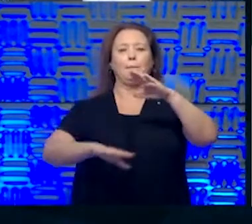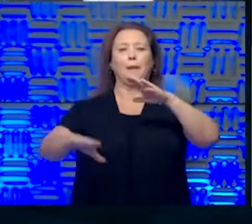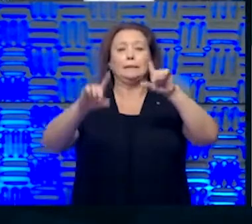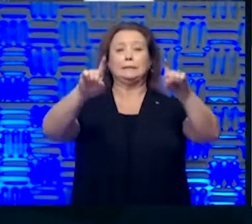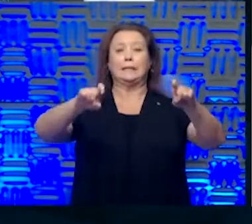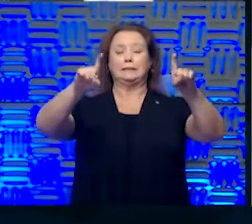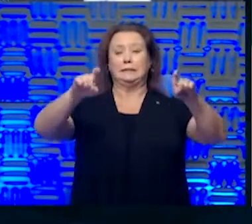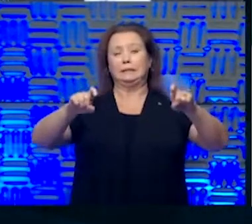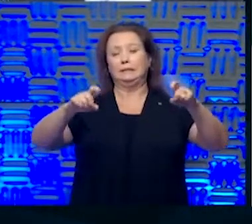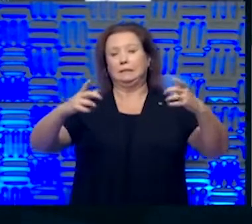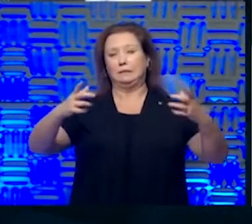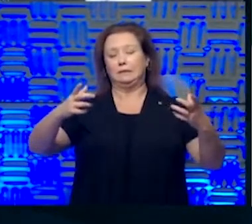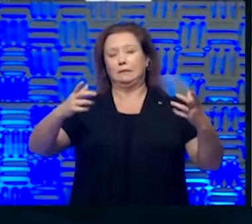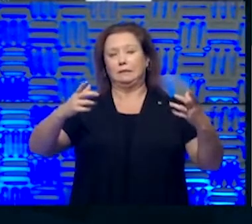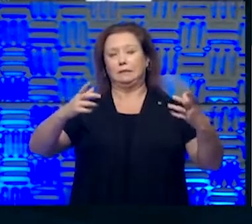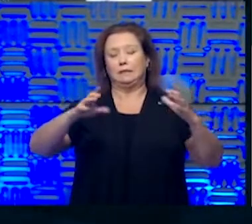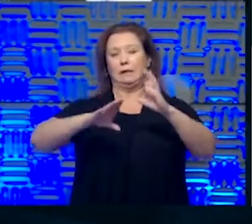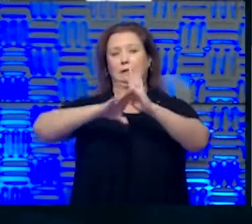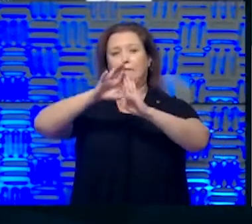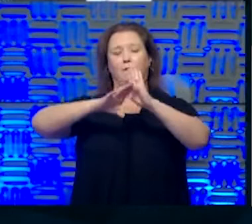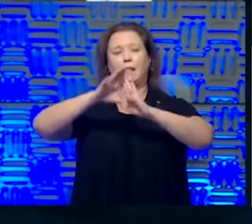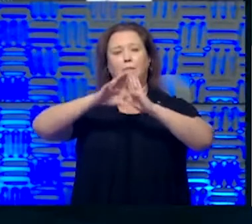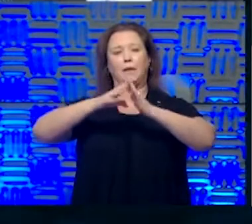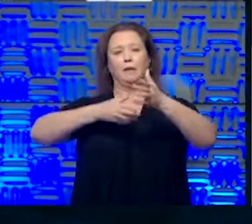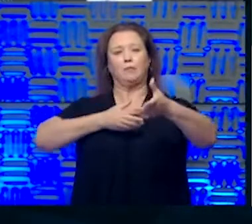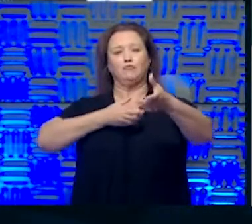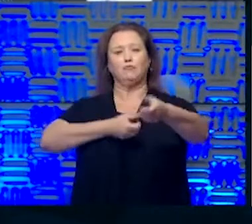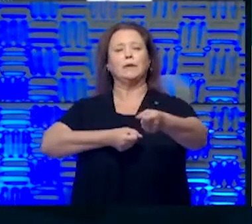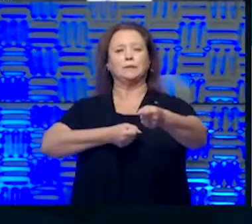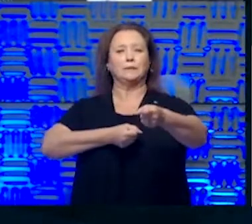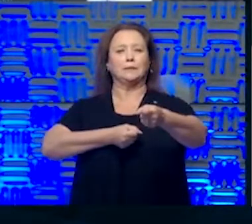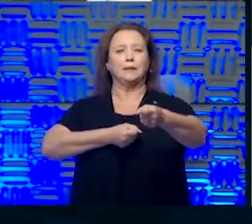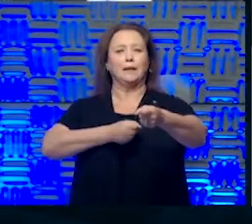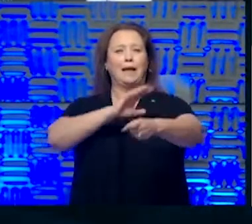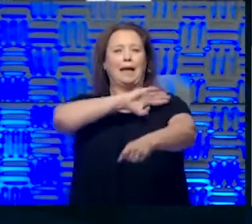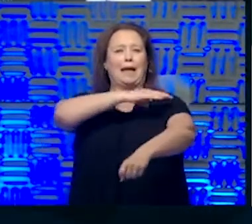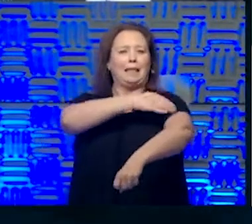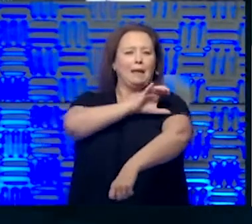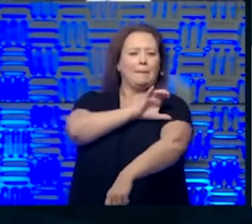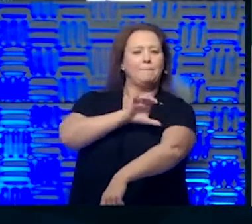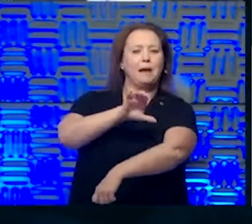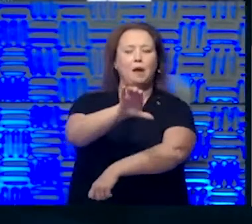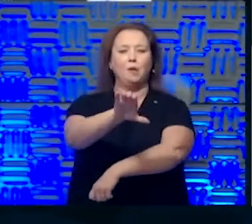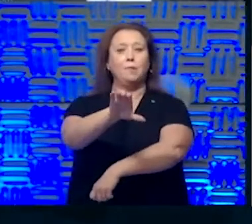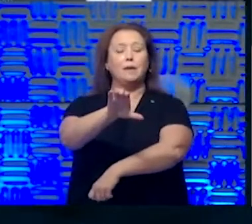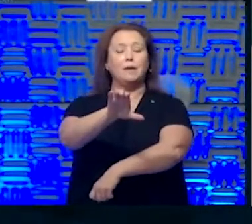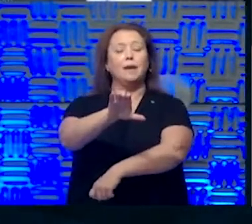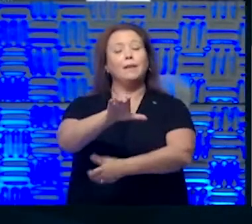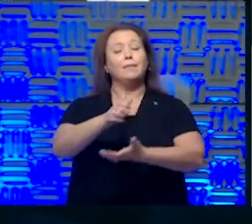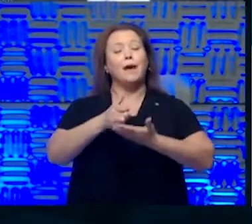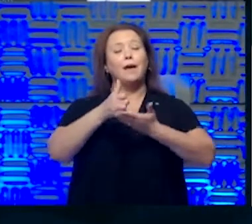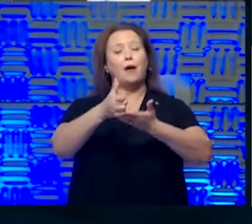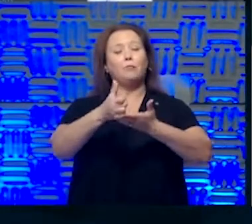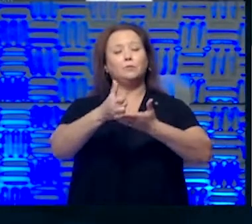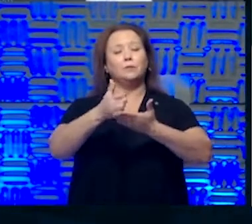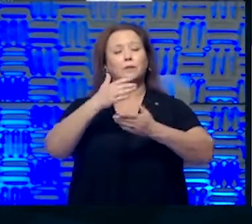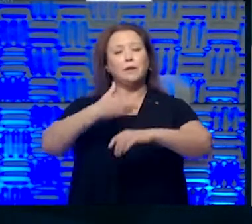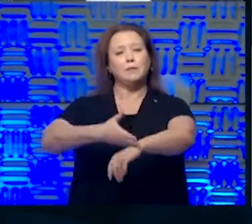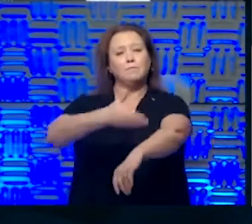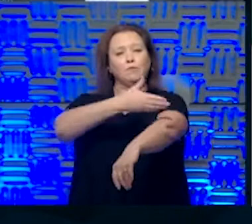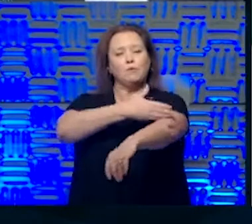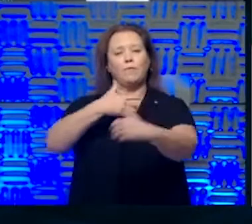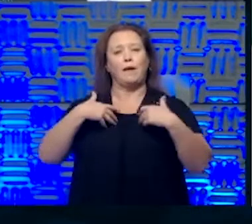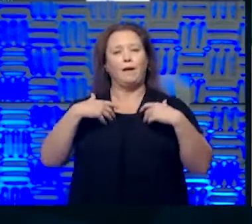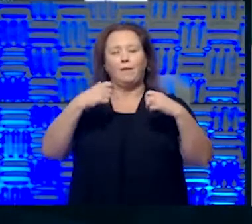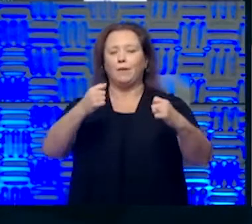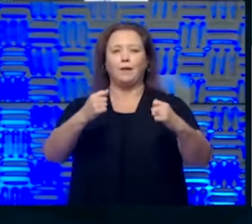testing and developing the trust and empowerment that we think leads to better health. I won't get into all the